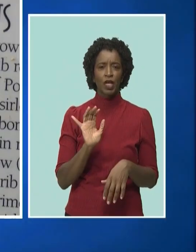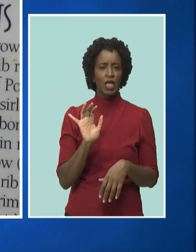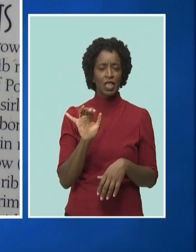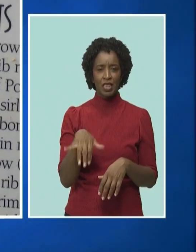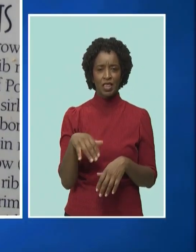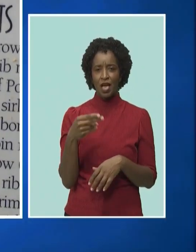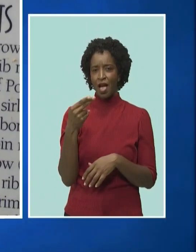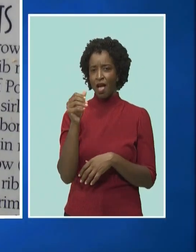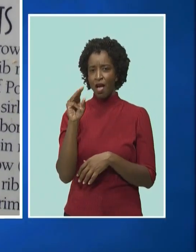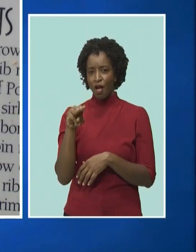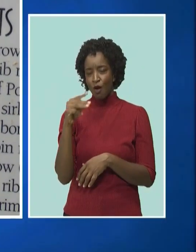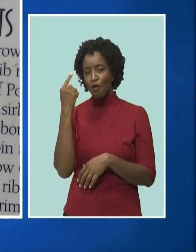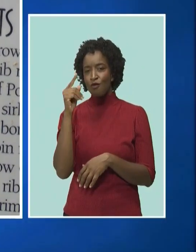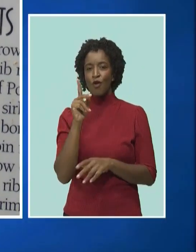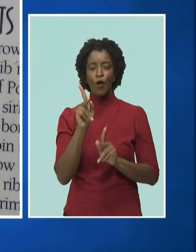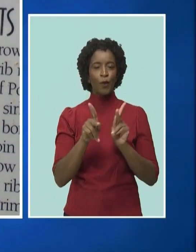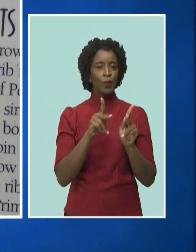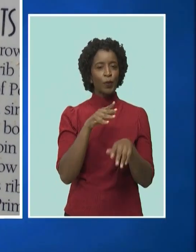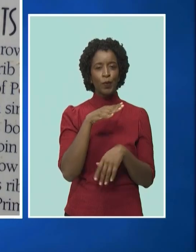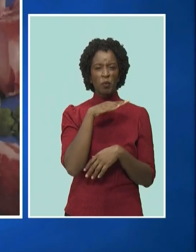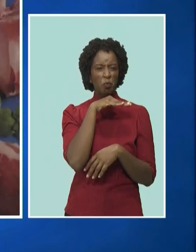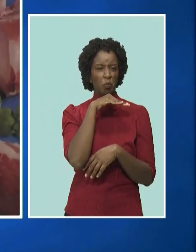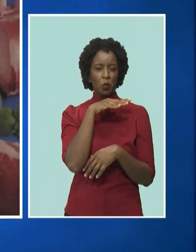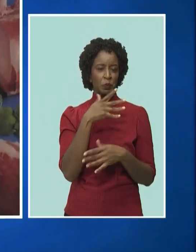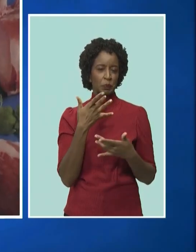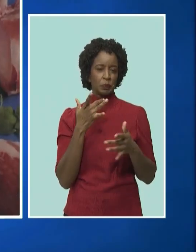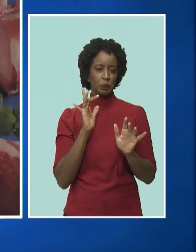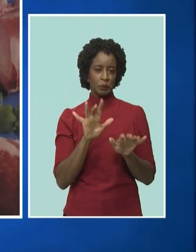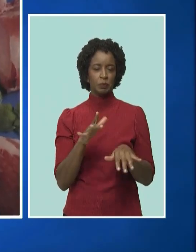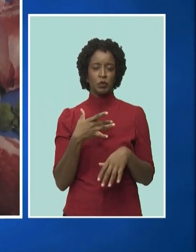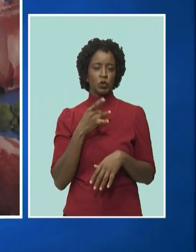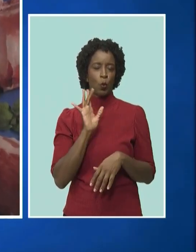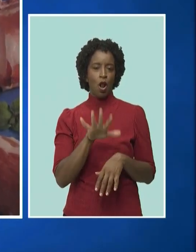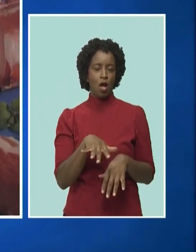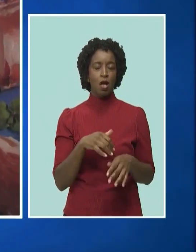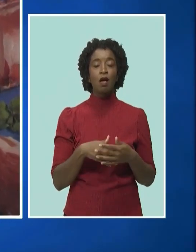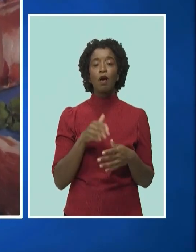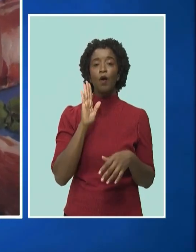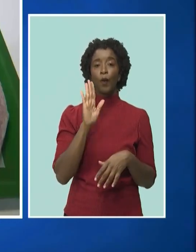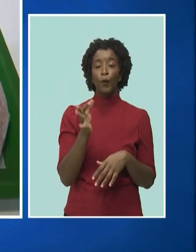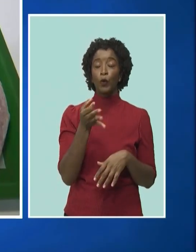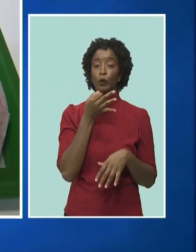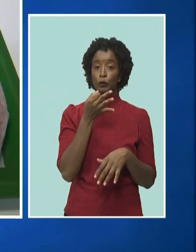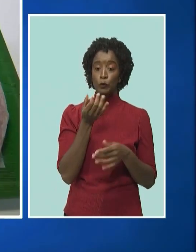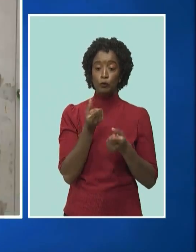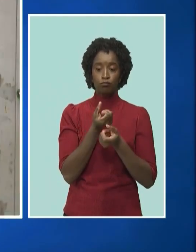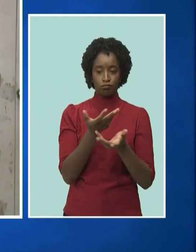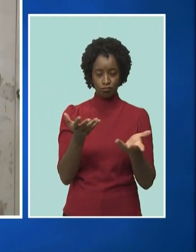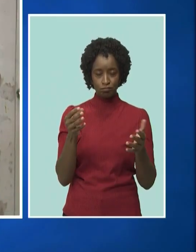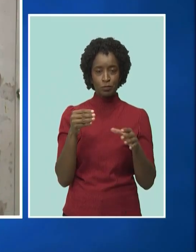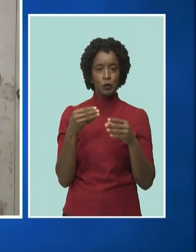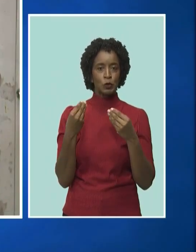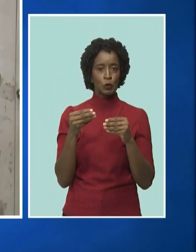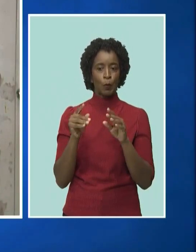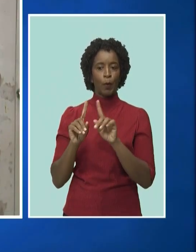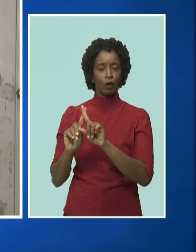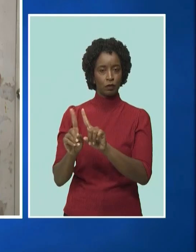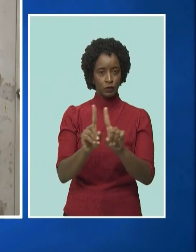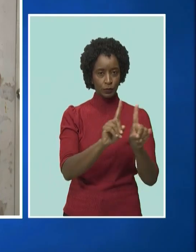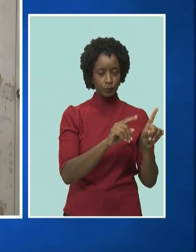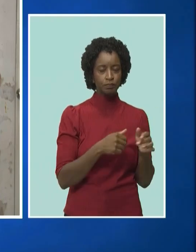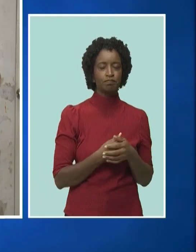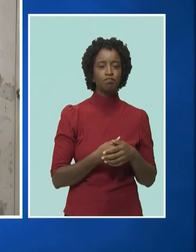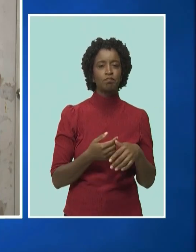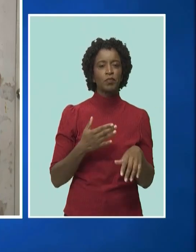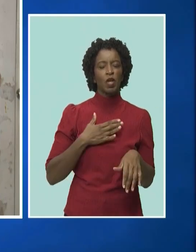lovers in society, and Smart Meats will soon be in supermarkets across Barbados. It was an idea that my